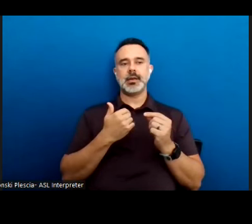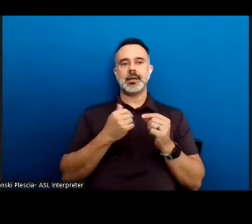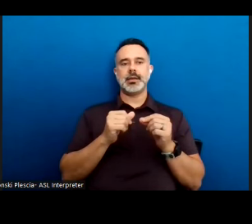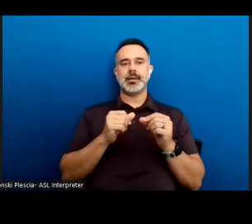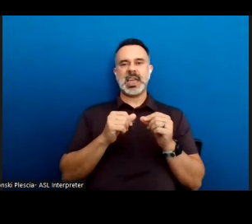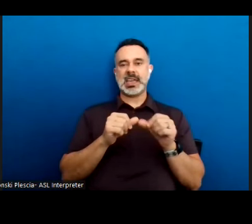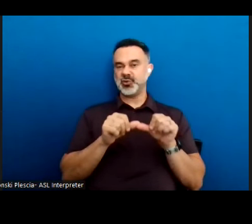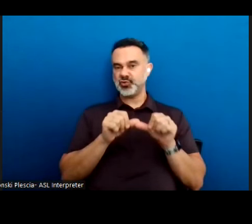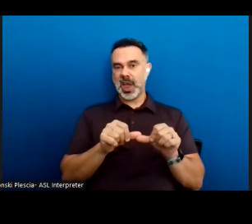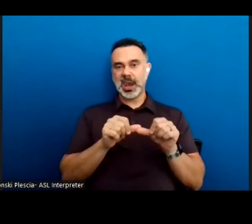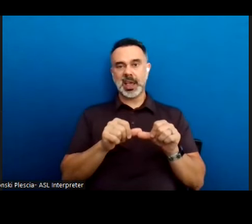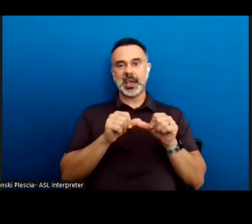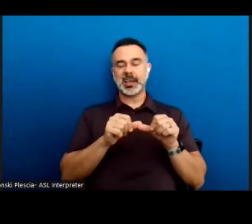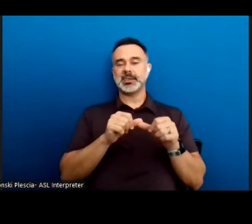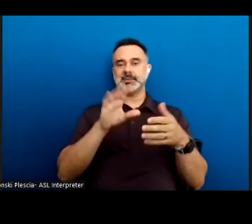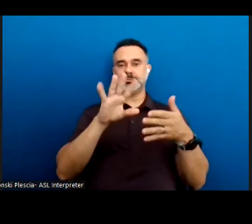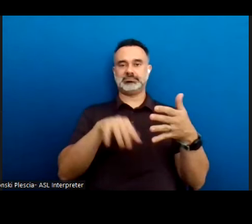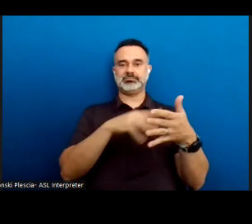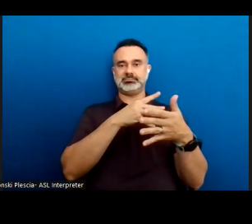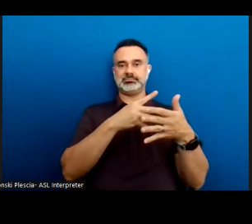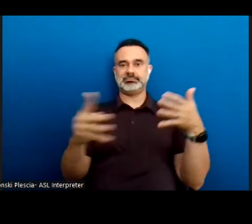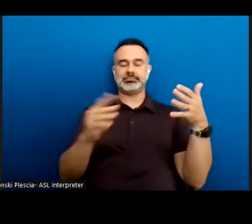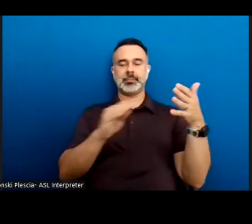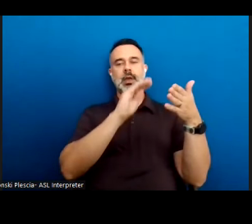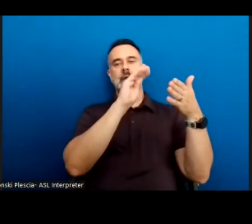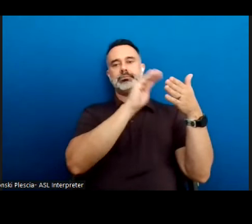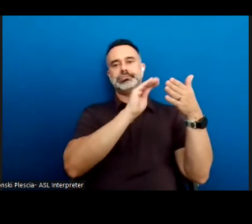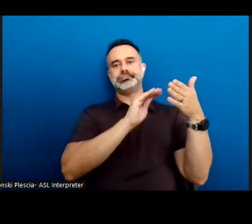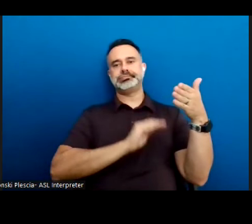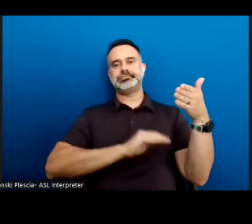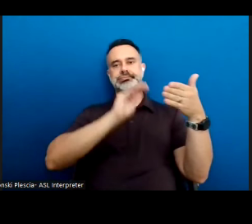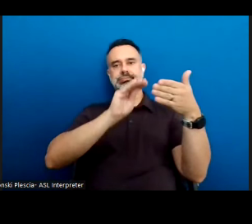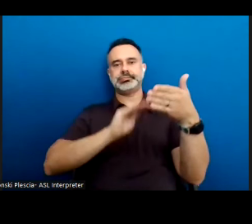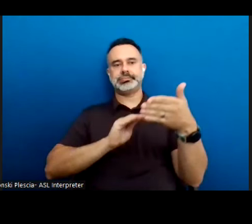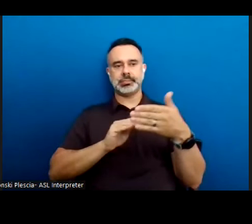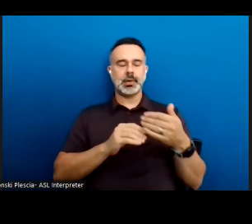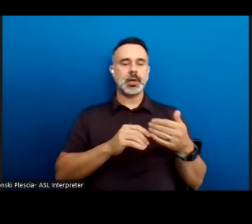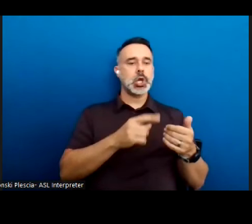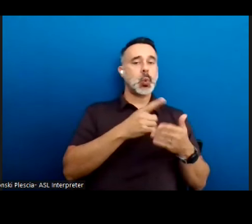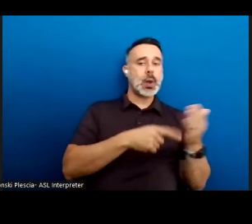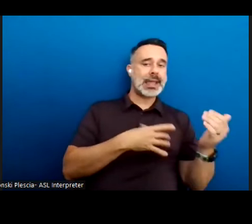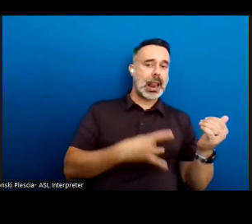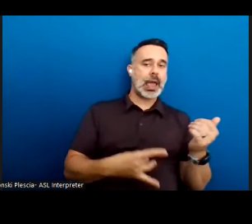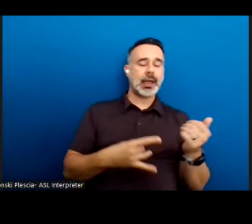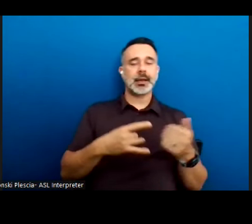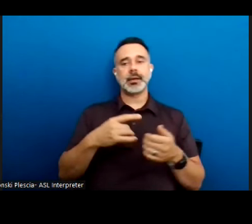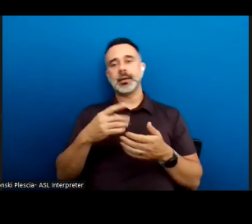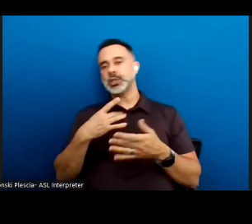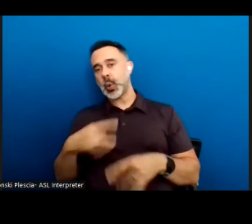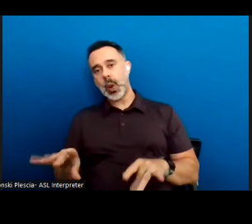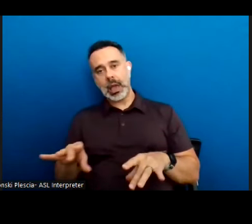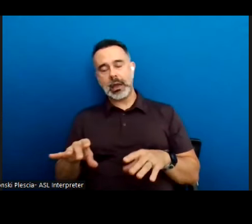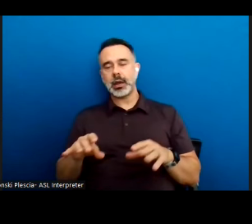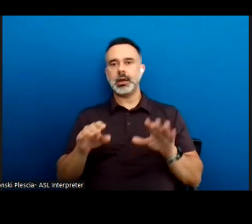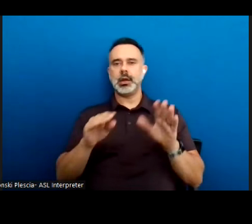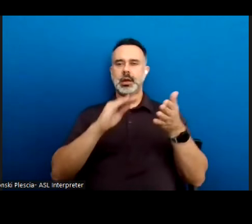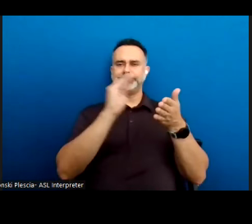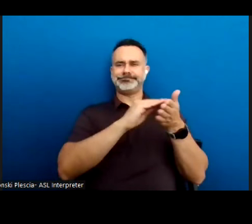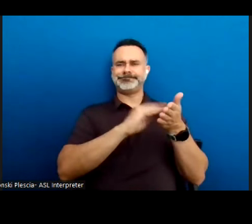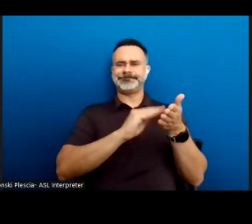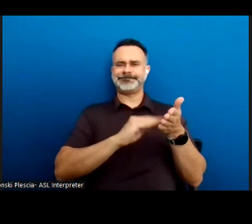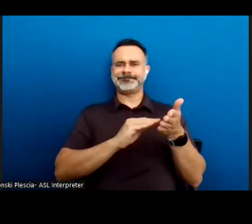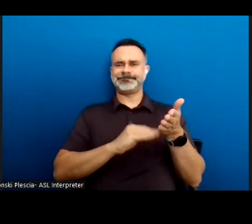So students start thinking about what they like, what they don't like, but then also documenting that on that piece of paper.